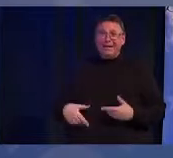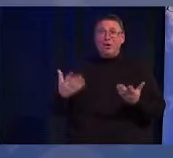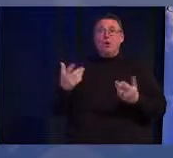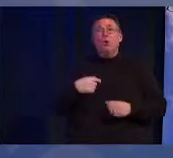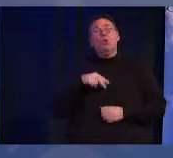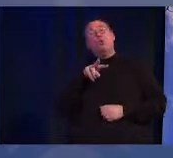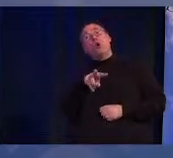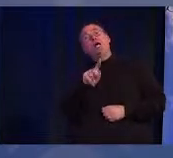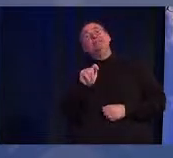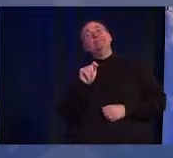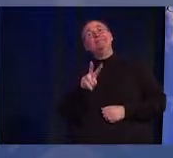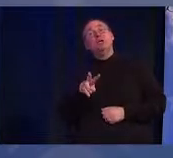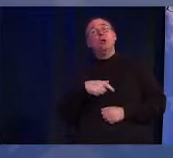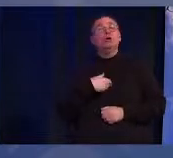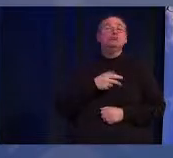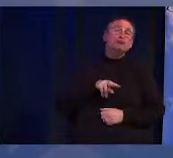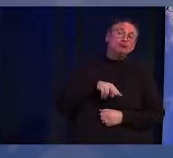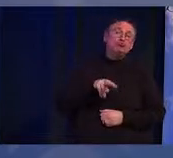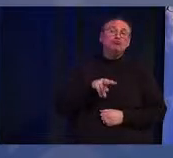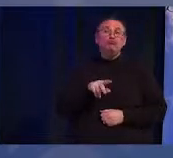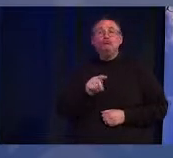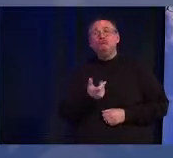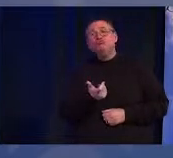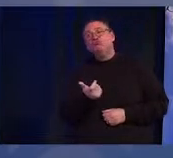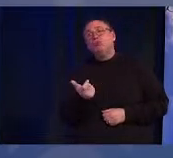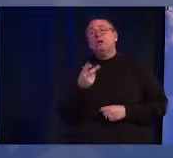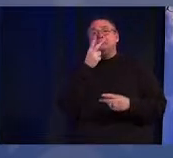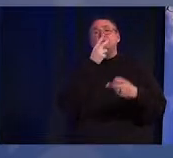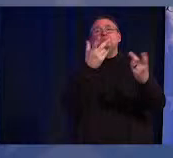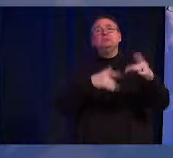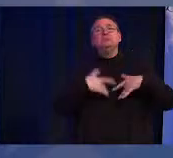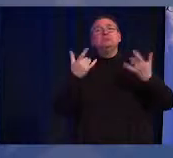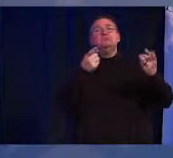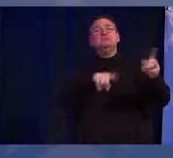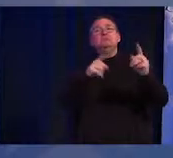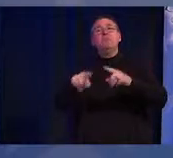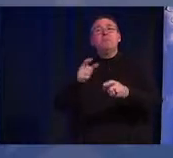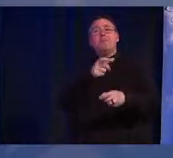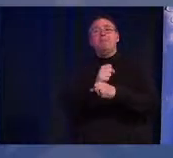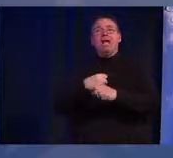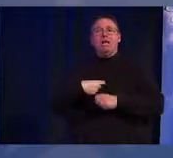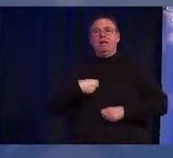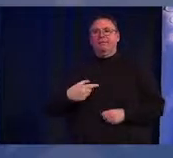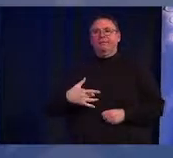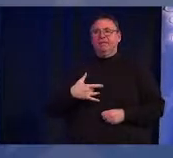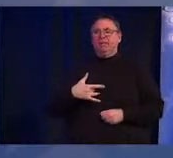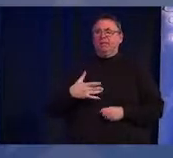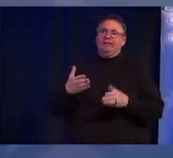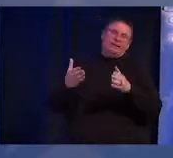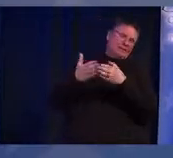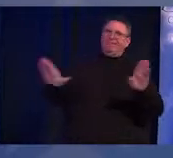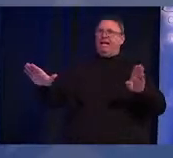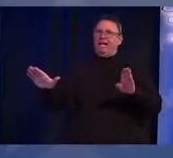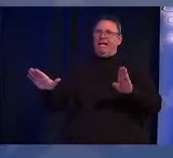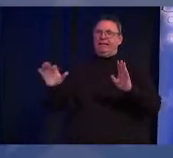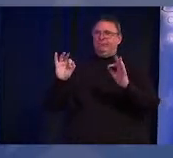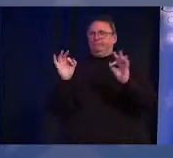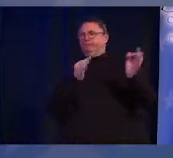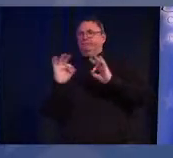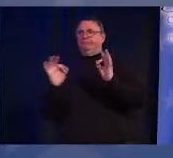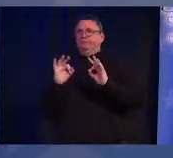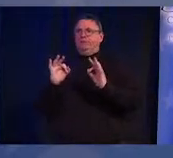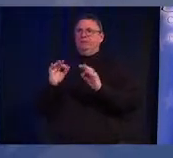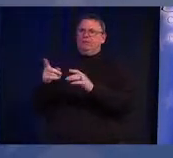TV, when I see this stuff going on, they're dividing us to distract us from what they're doing to us